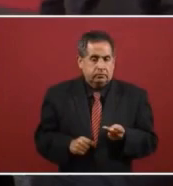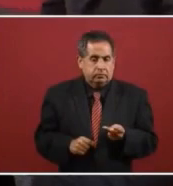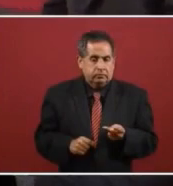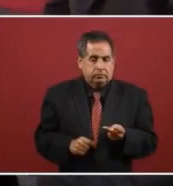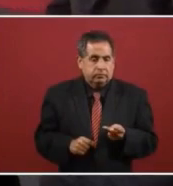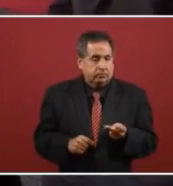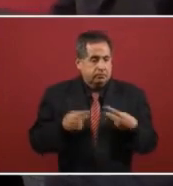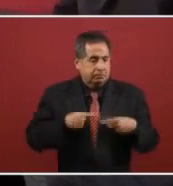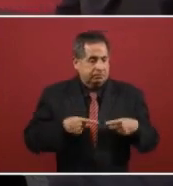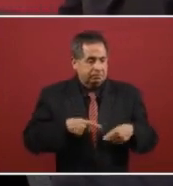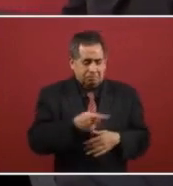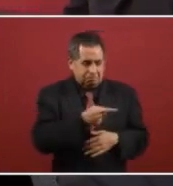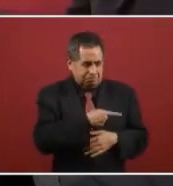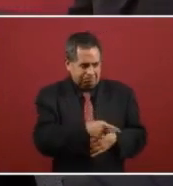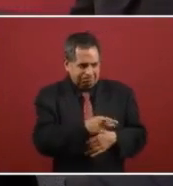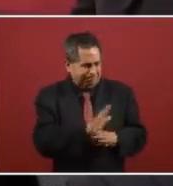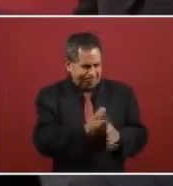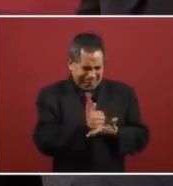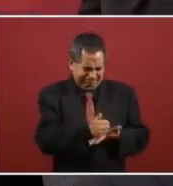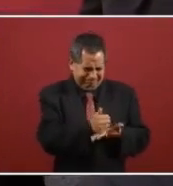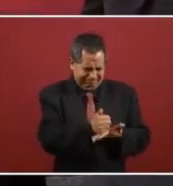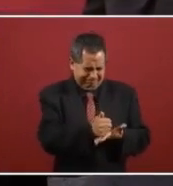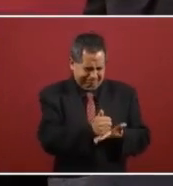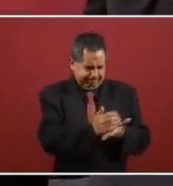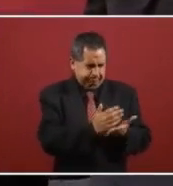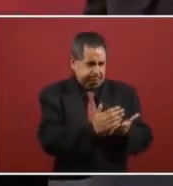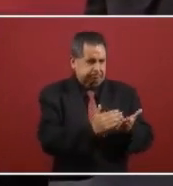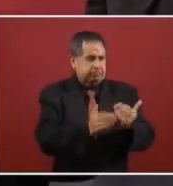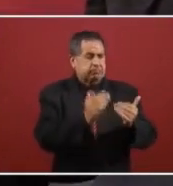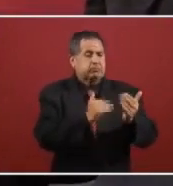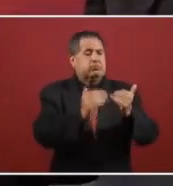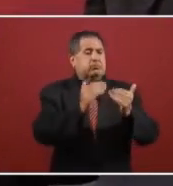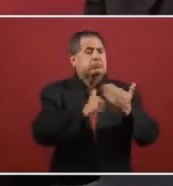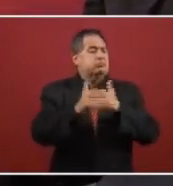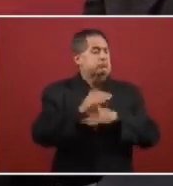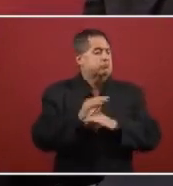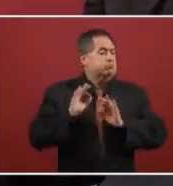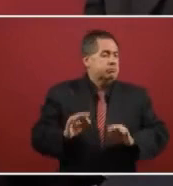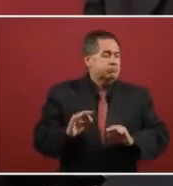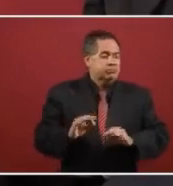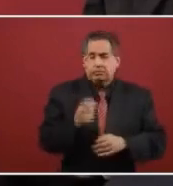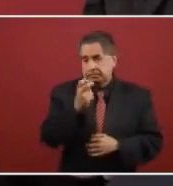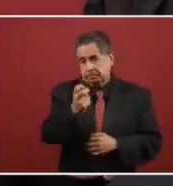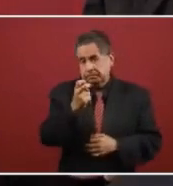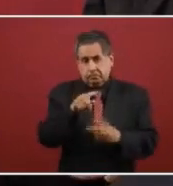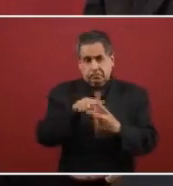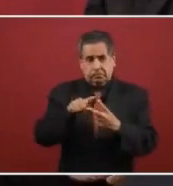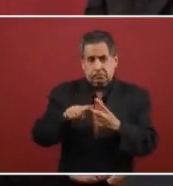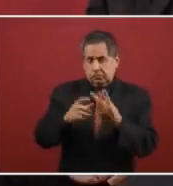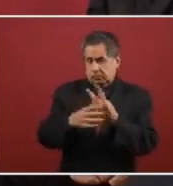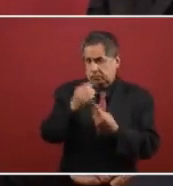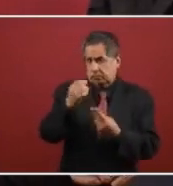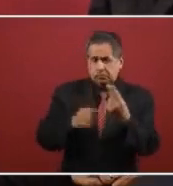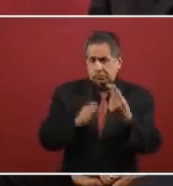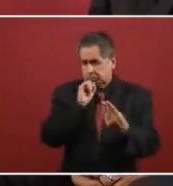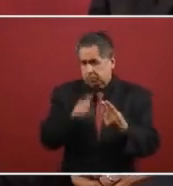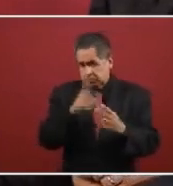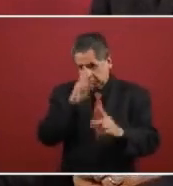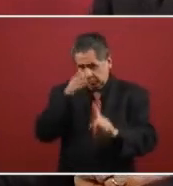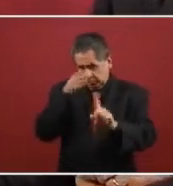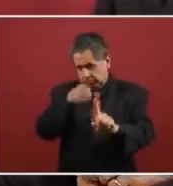sacar de la pobreza. take them out of poverty, our people. Y están relacionadas las dos And they are related, these two cosas,